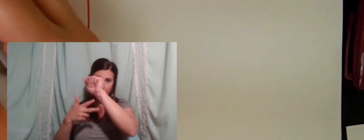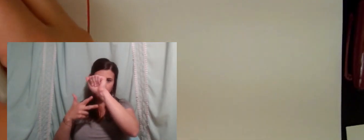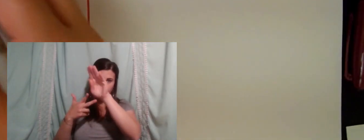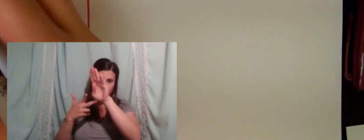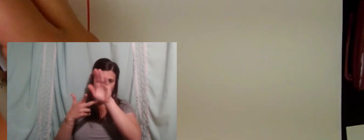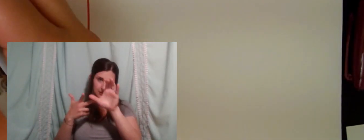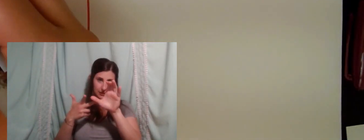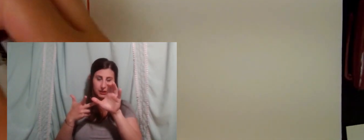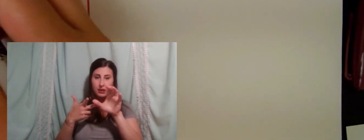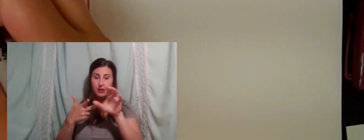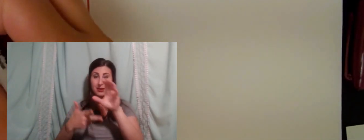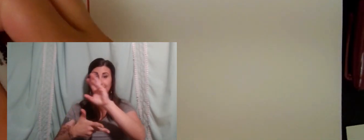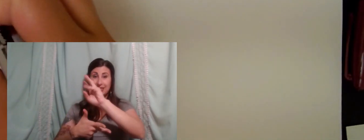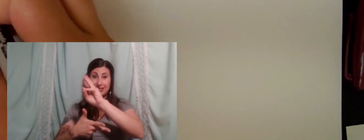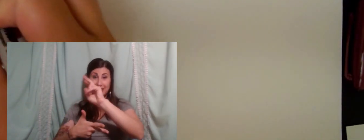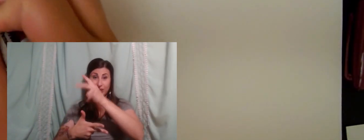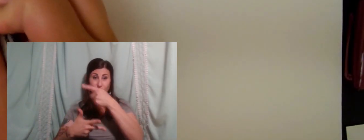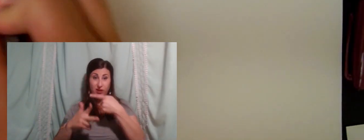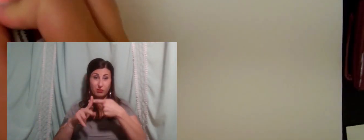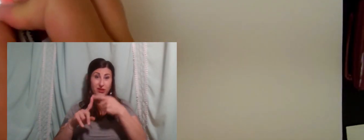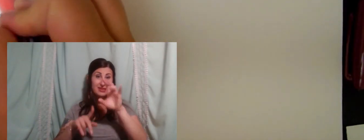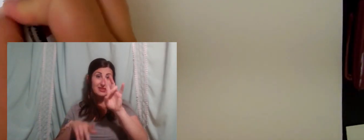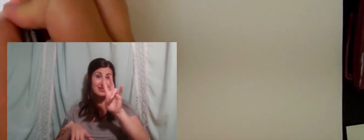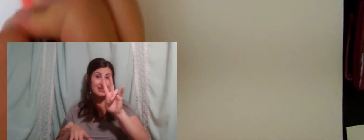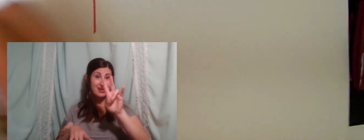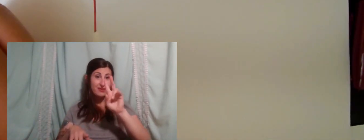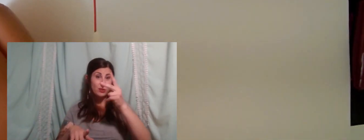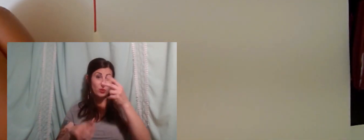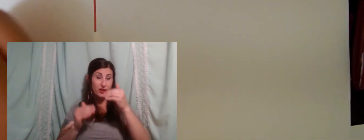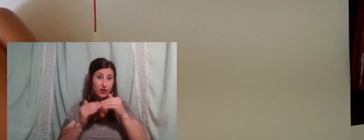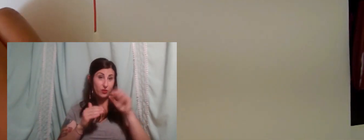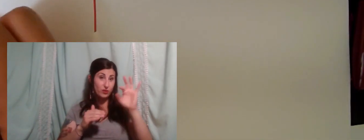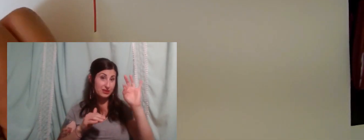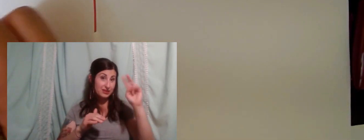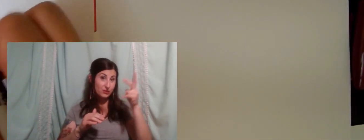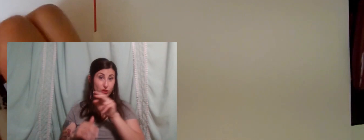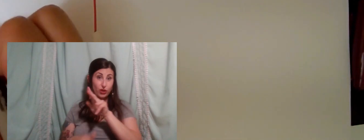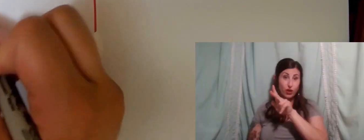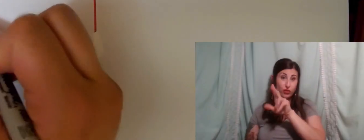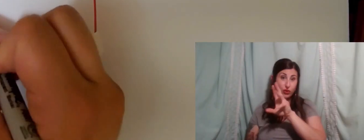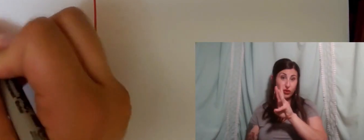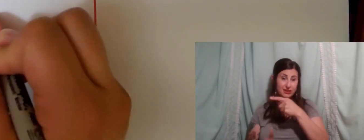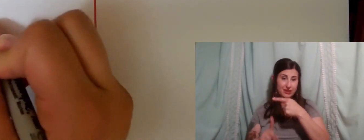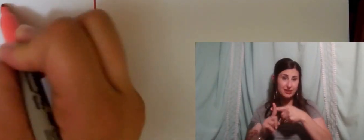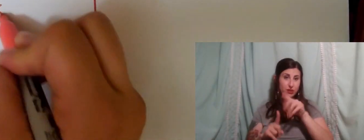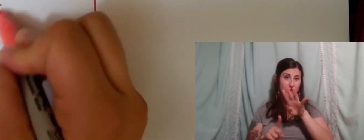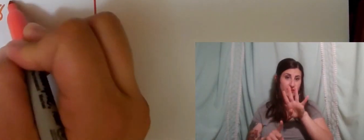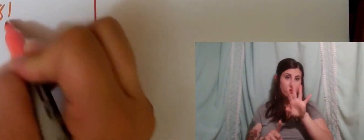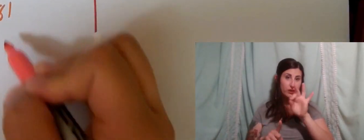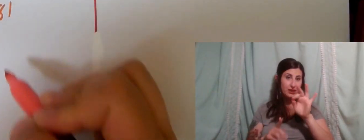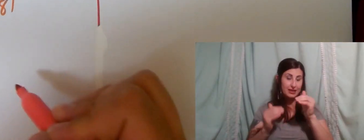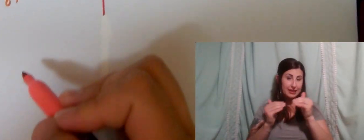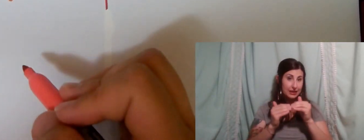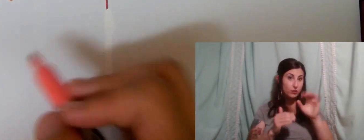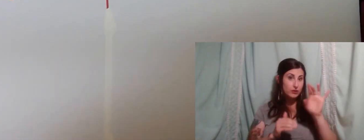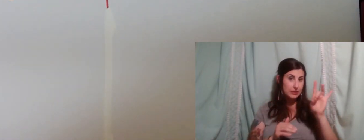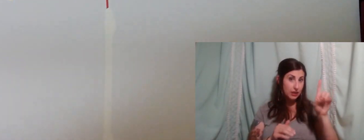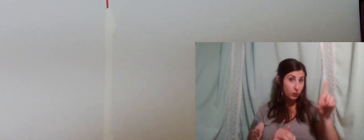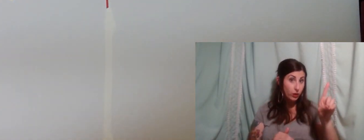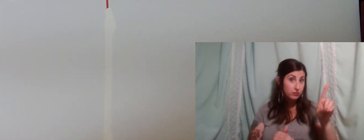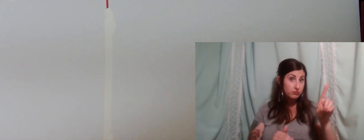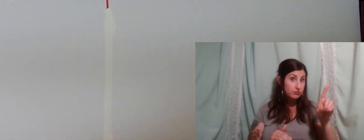c. 6 squared plus 7 squared equals 9 squared. 36 plus 49 equals 81.